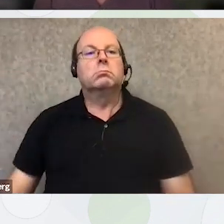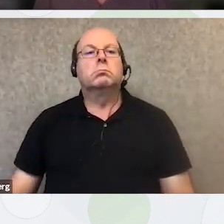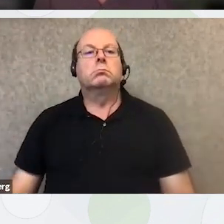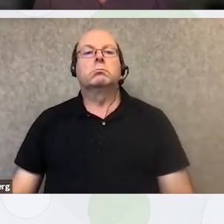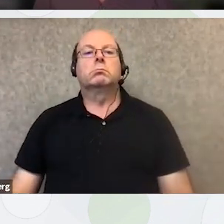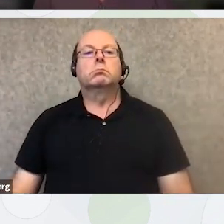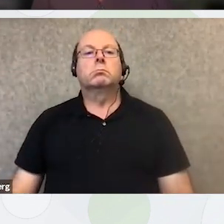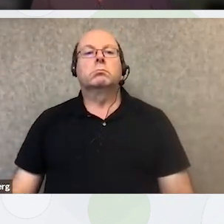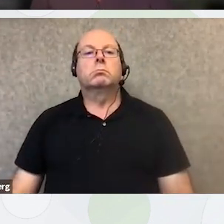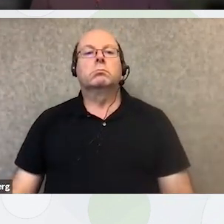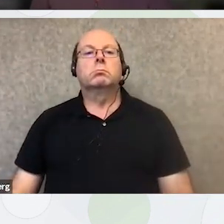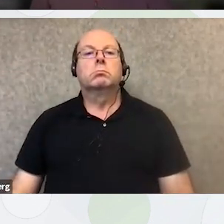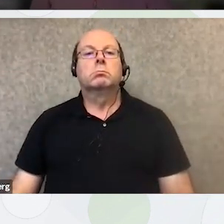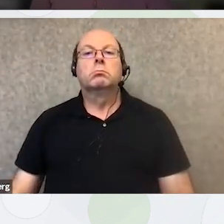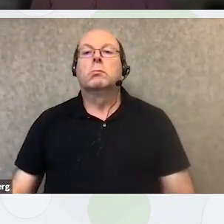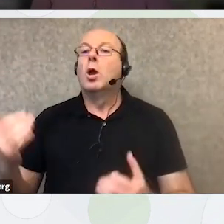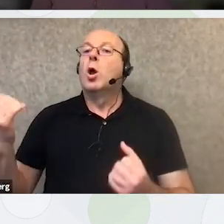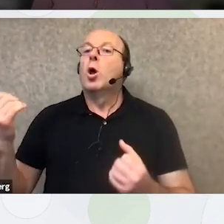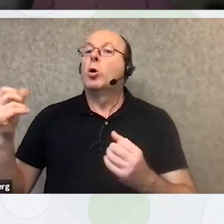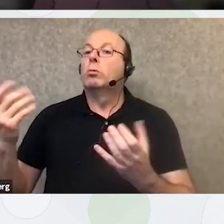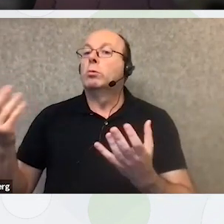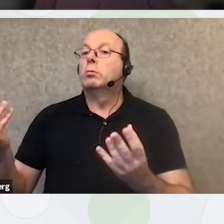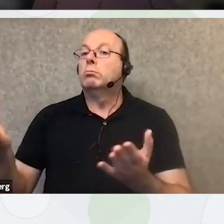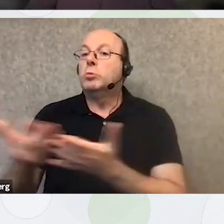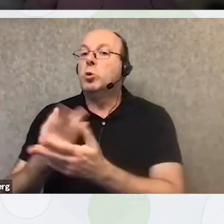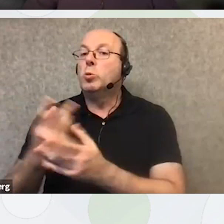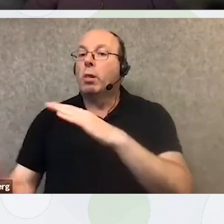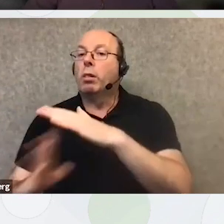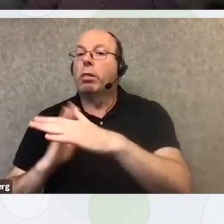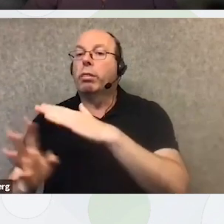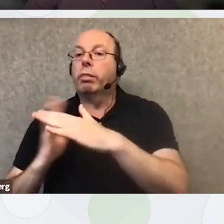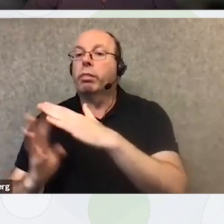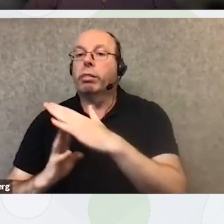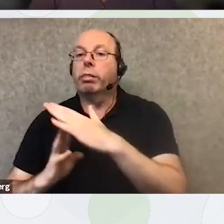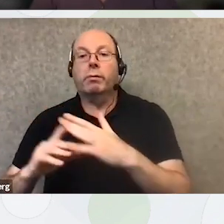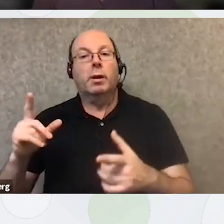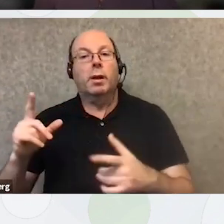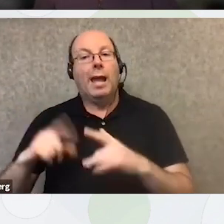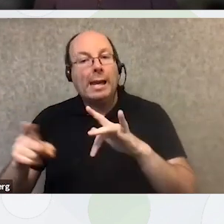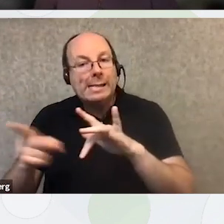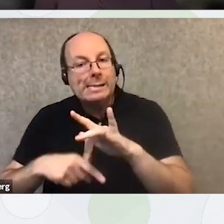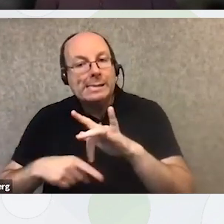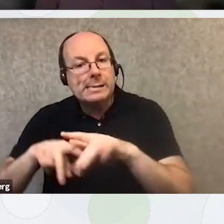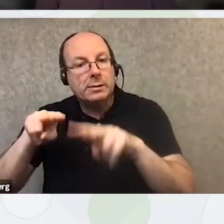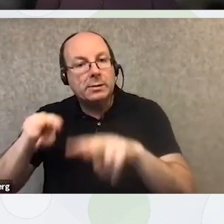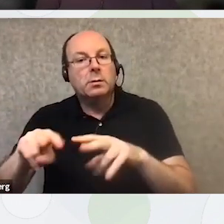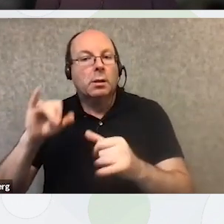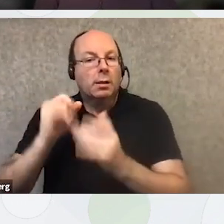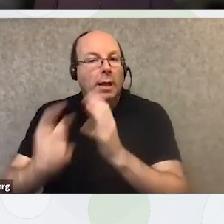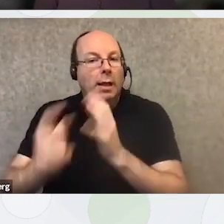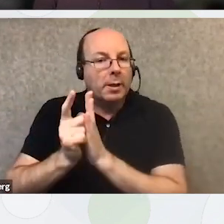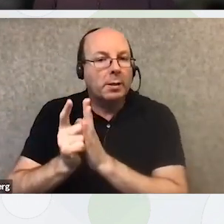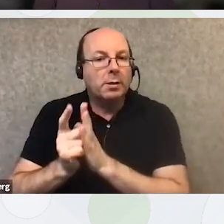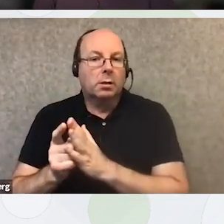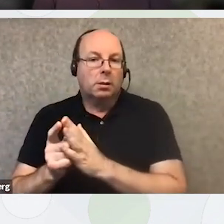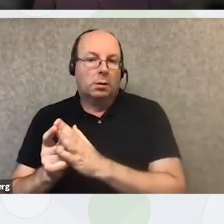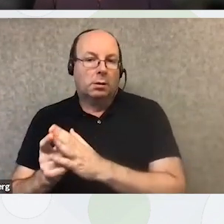well as monitoring for healthcare personnel absenteeism. And in the last minute, a quick plug